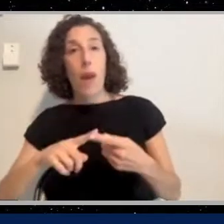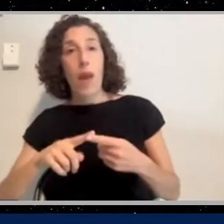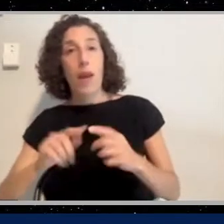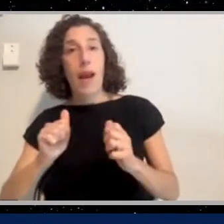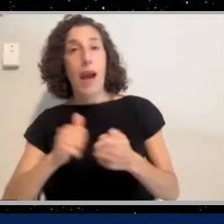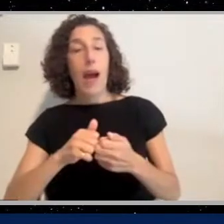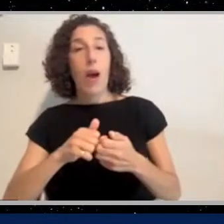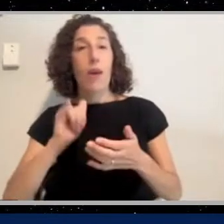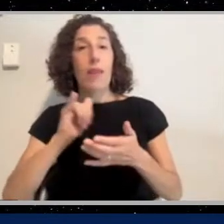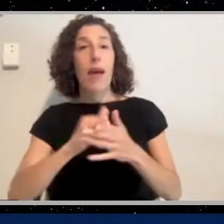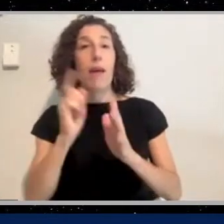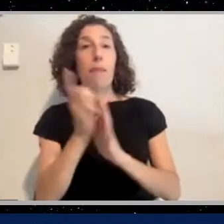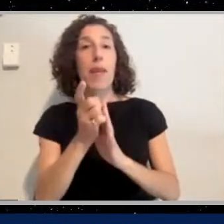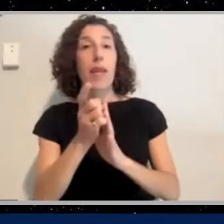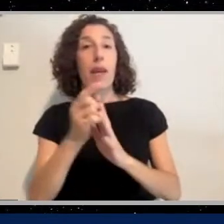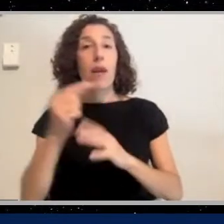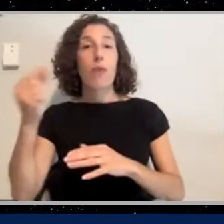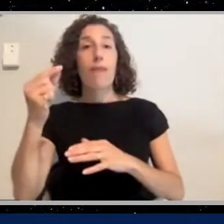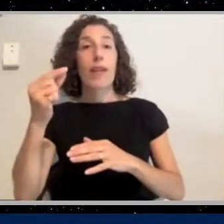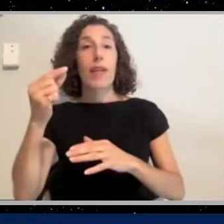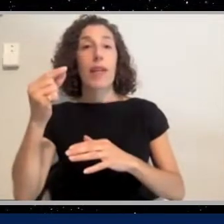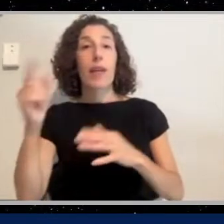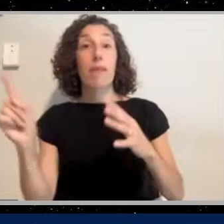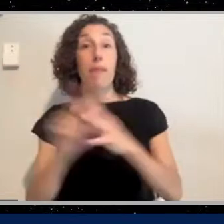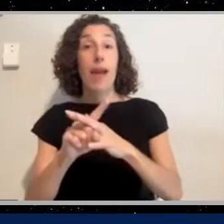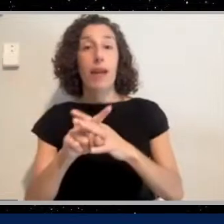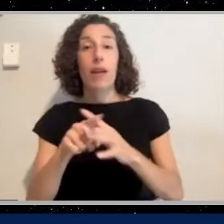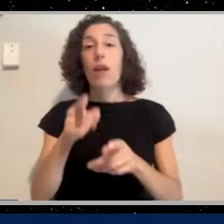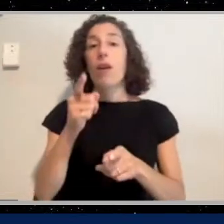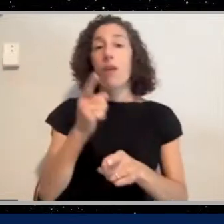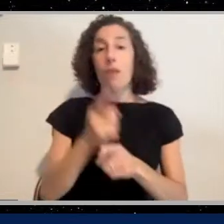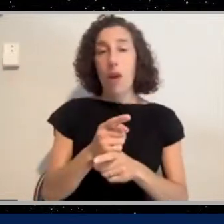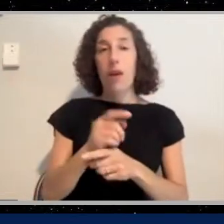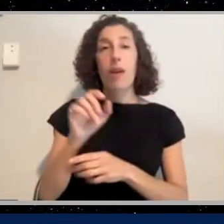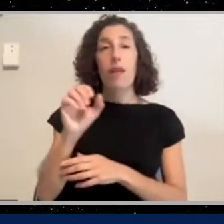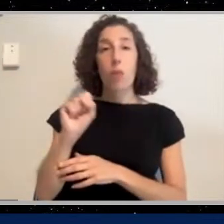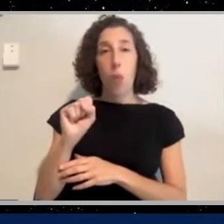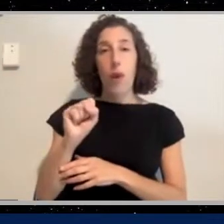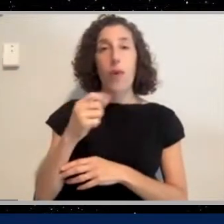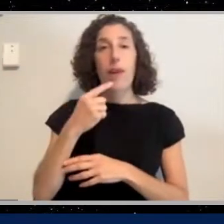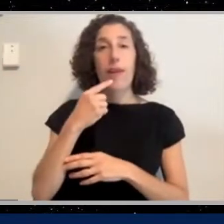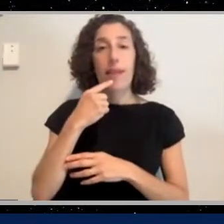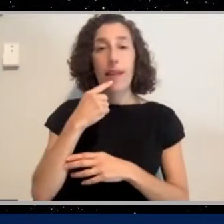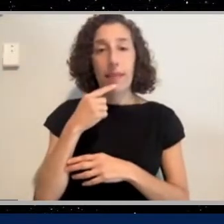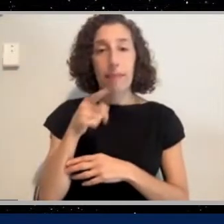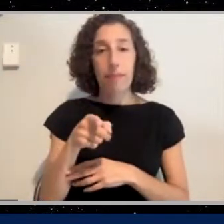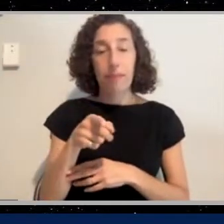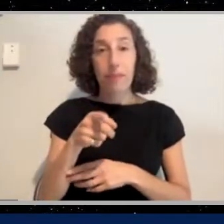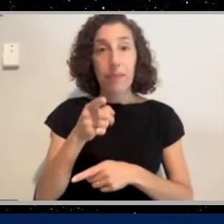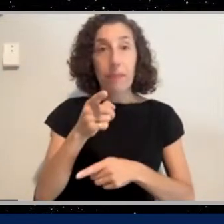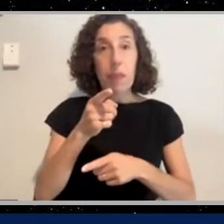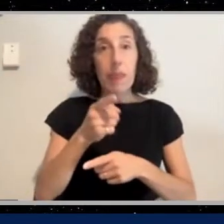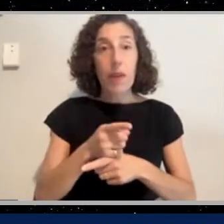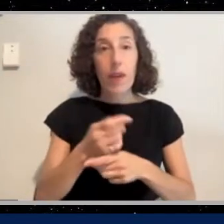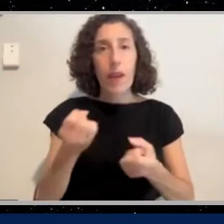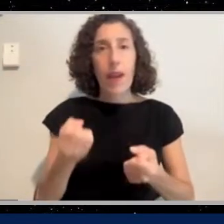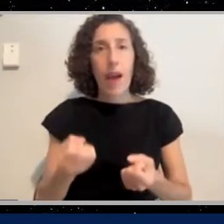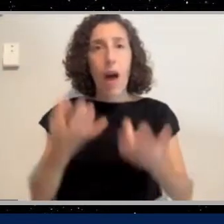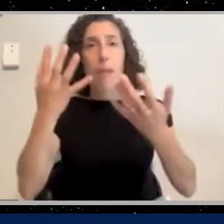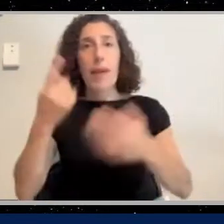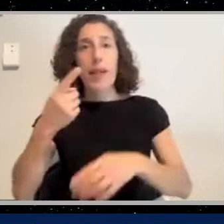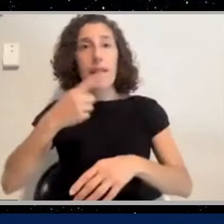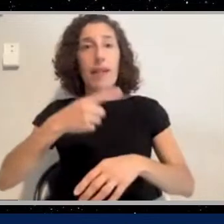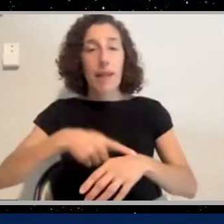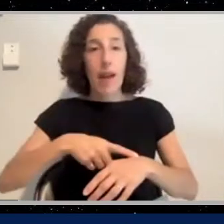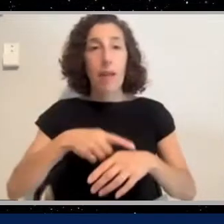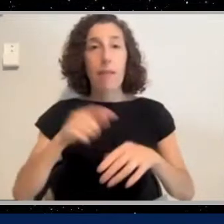Yes. That was one of my experiments on my flight too, was how many times can I basically land back on the target of if I needed to get to a spacecraft